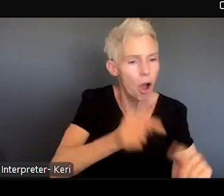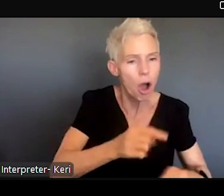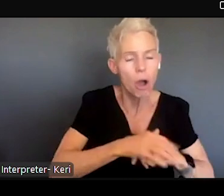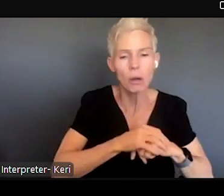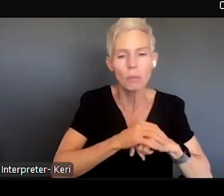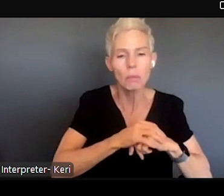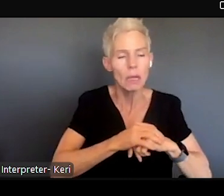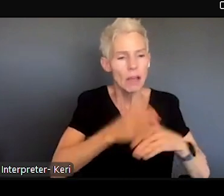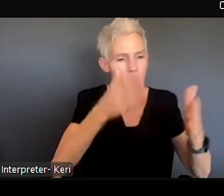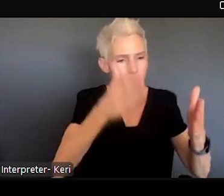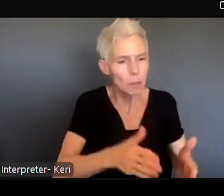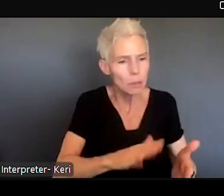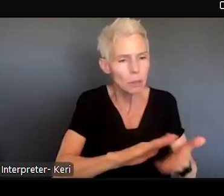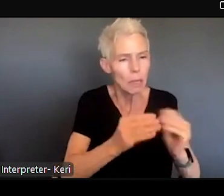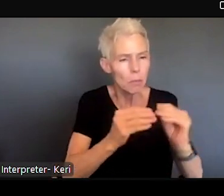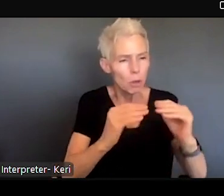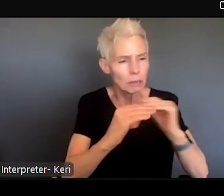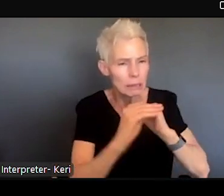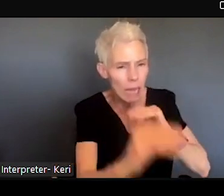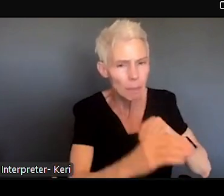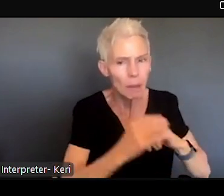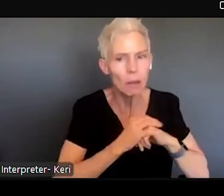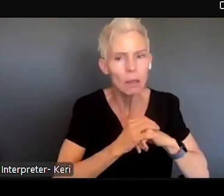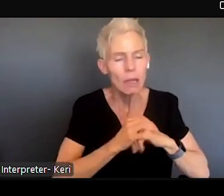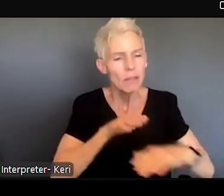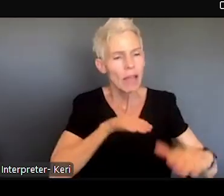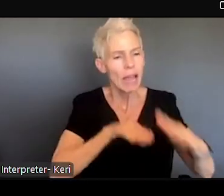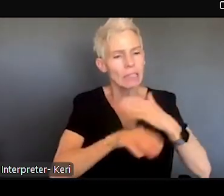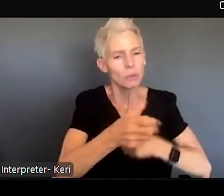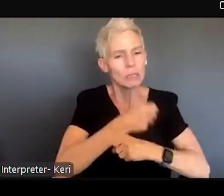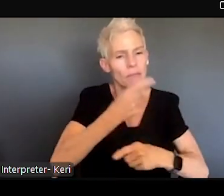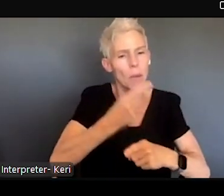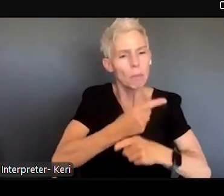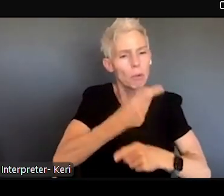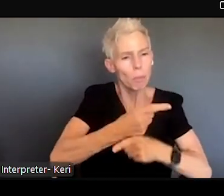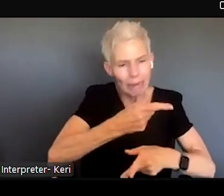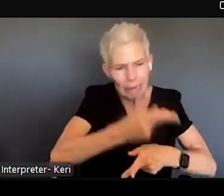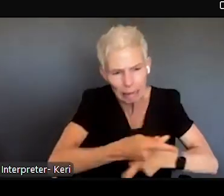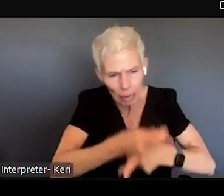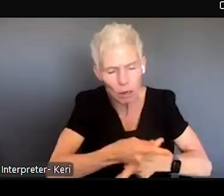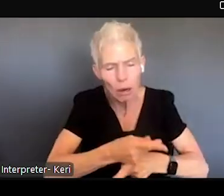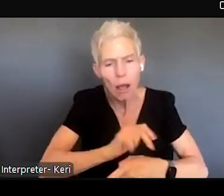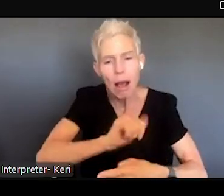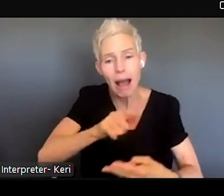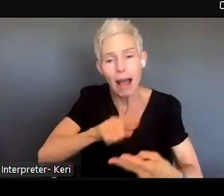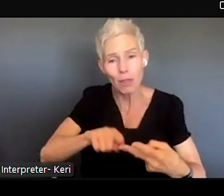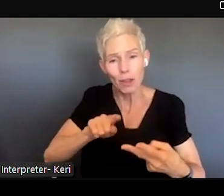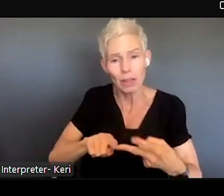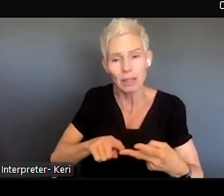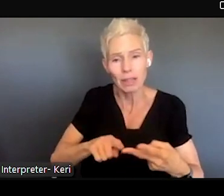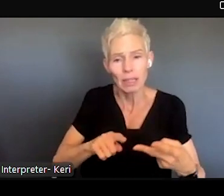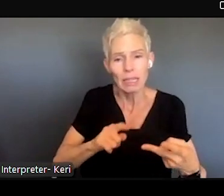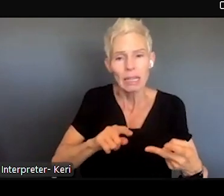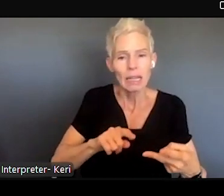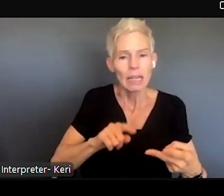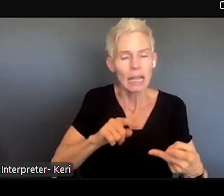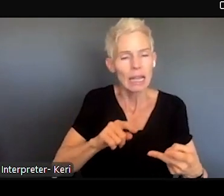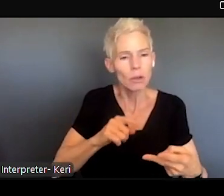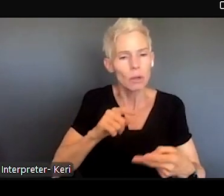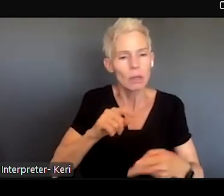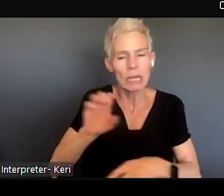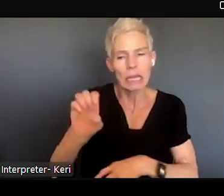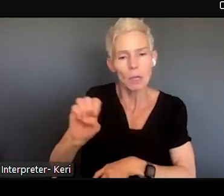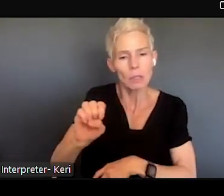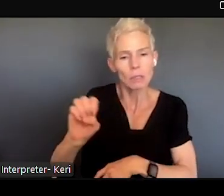stabilize individuals, right? So they can have access to appropriate care. Another value we have at BHL is reducing emergency room and